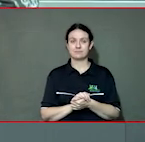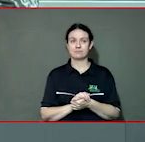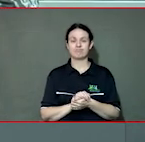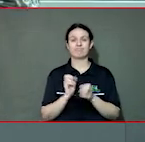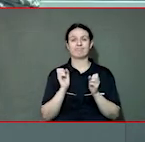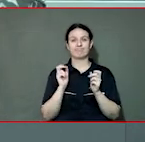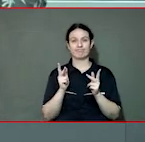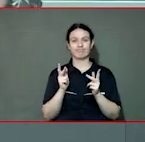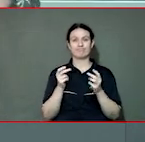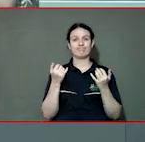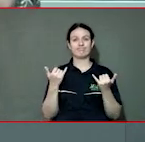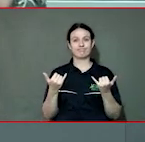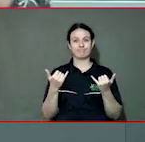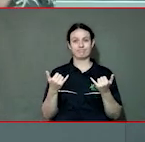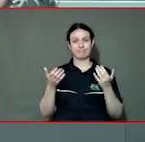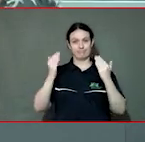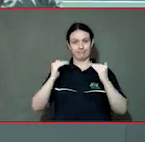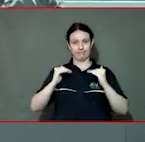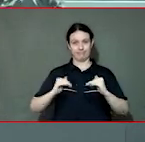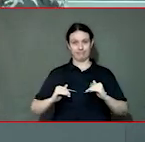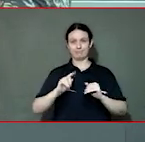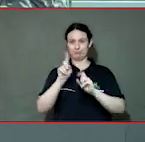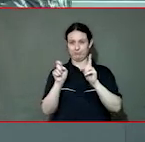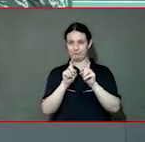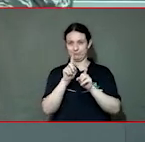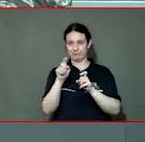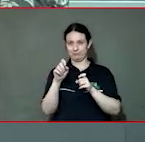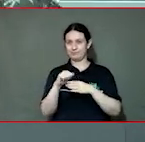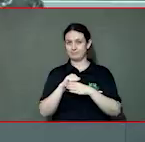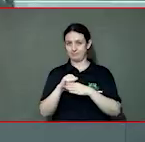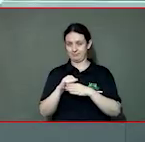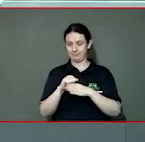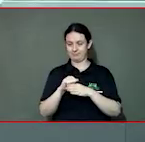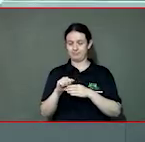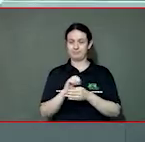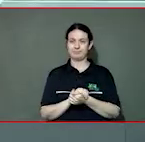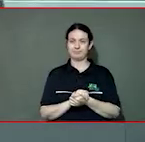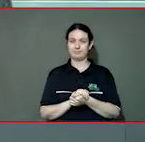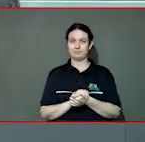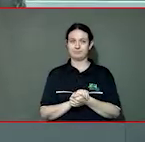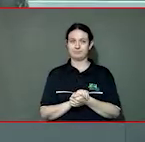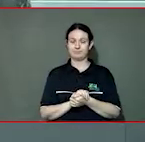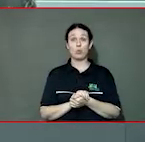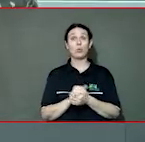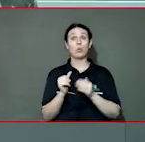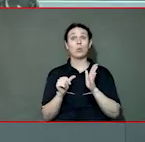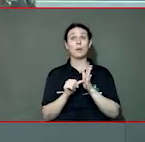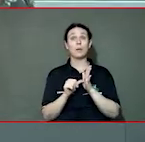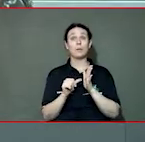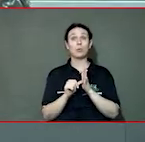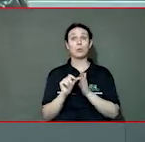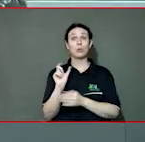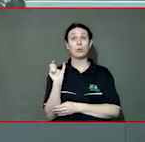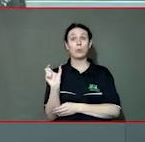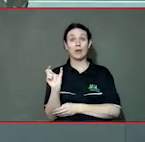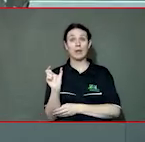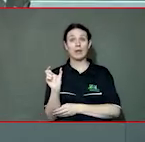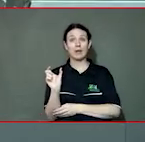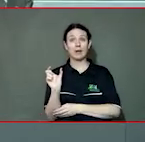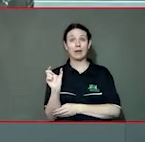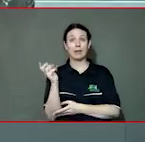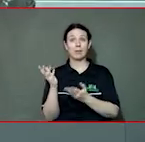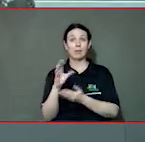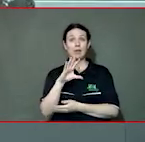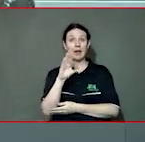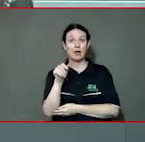Okay, now we can look at the questions. Just another word that they use. If they ask you